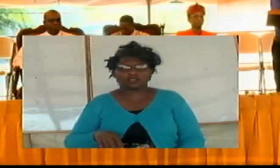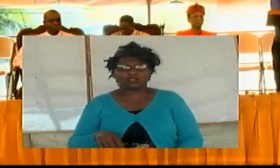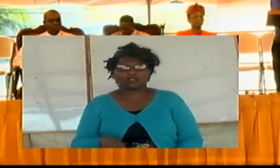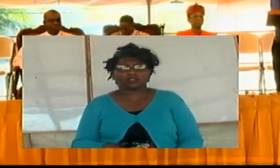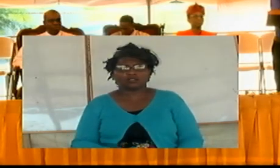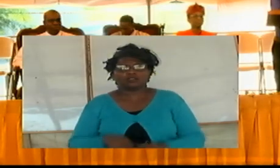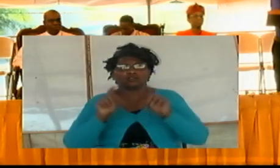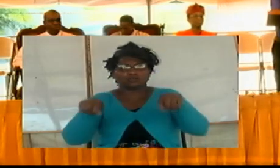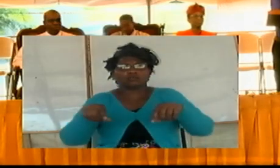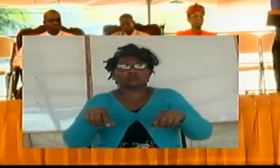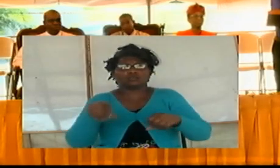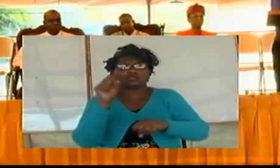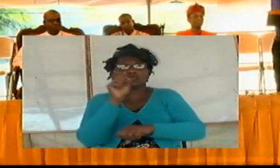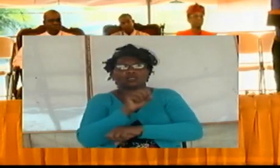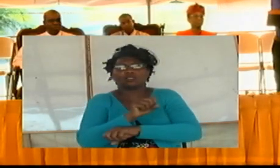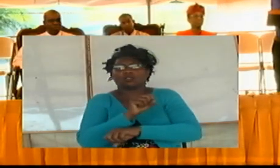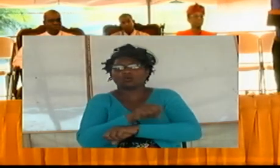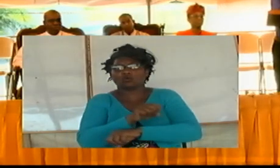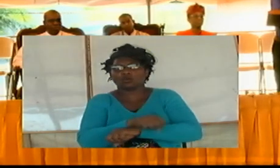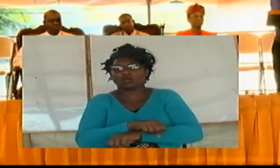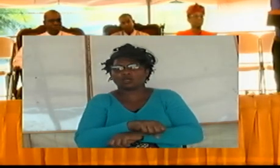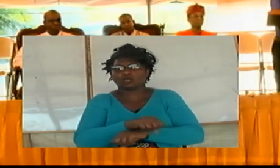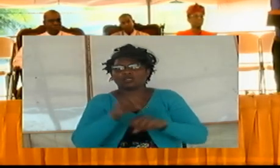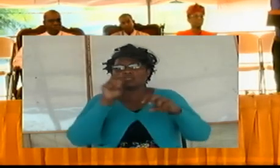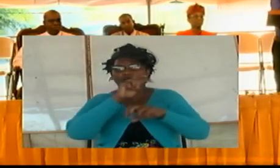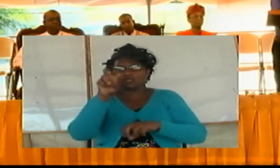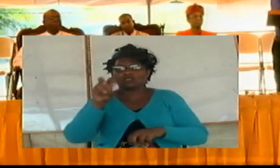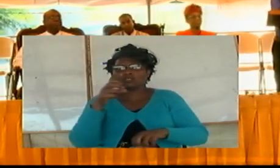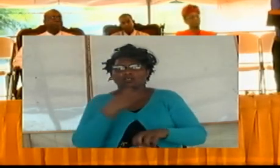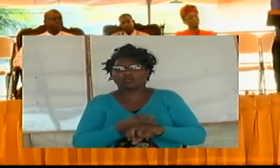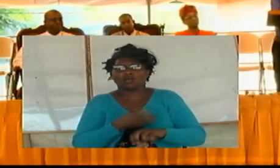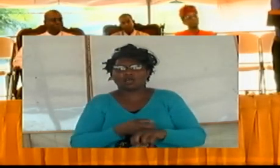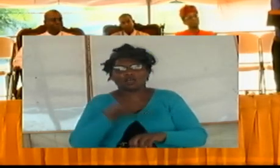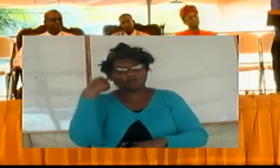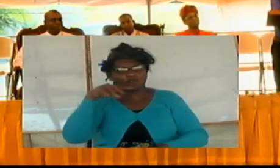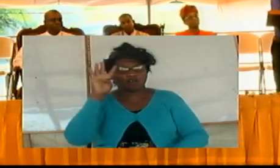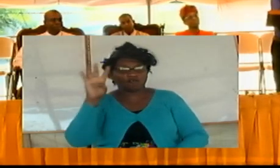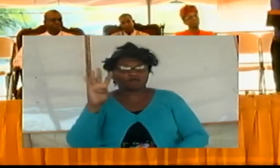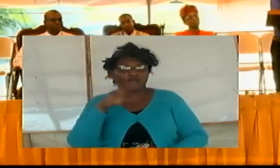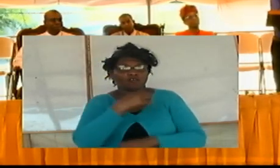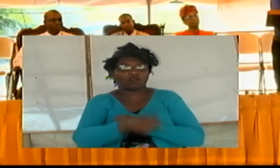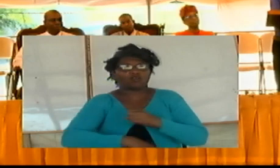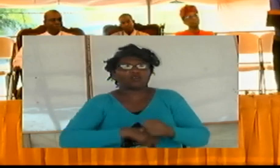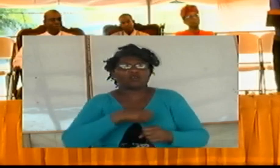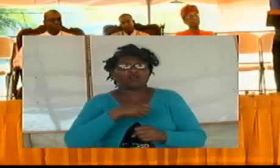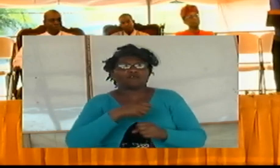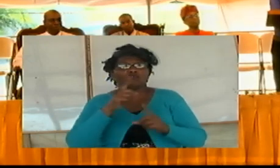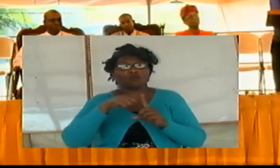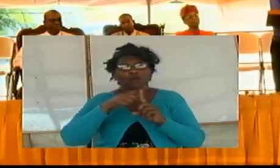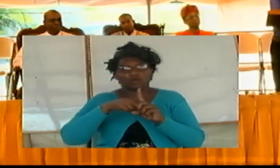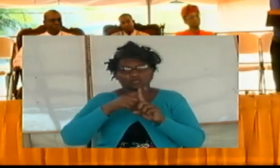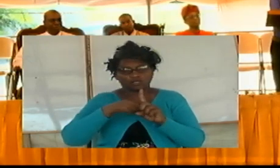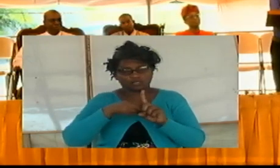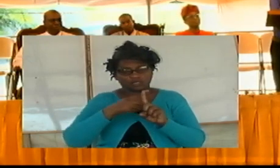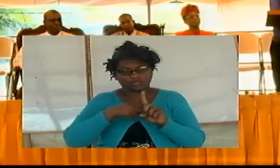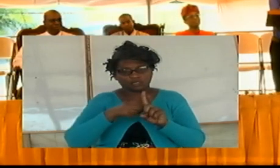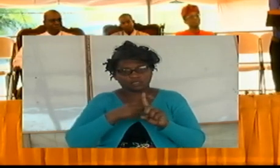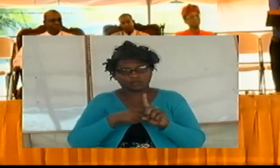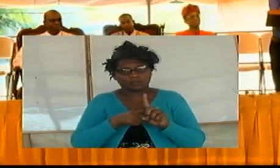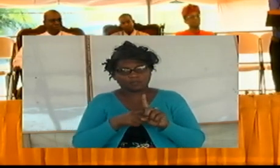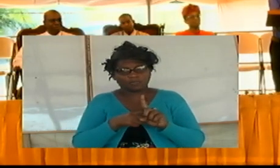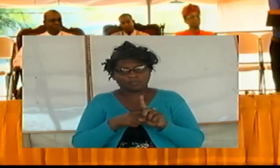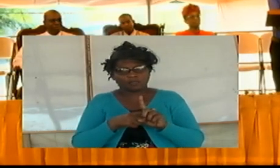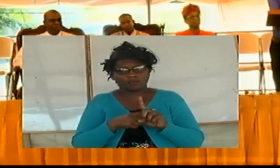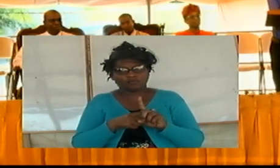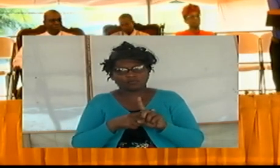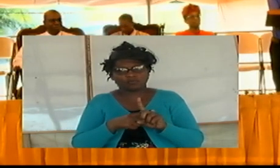and I worked very hard for about 4 years. And 4 years, 4 months. And, you know, I said, it's just